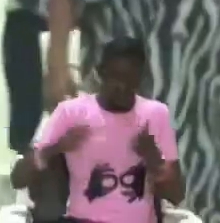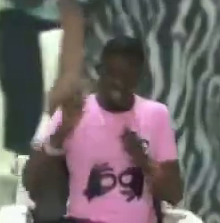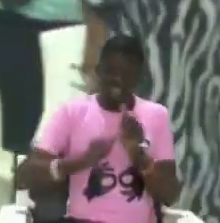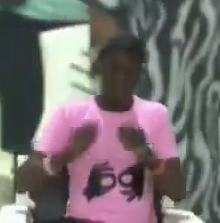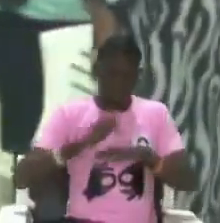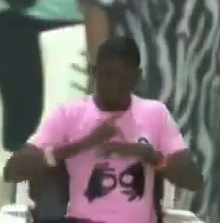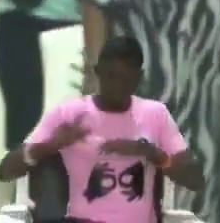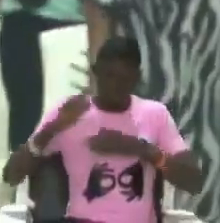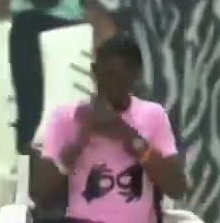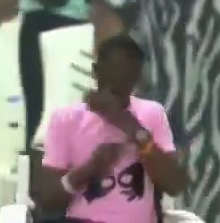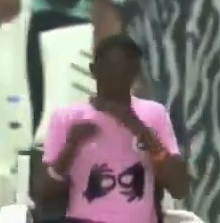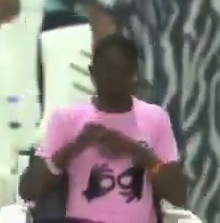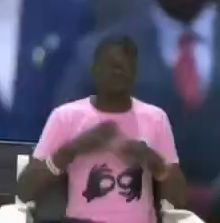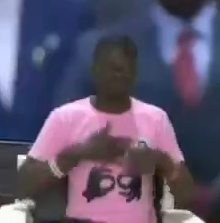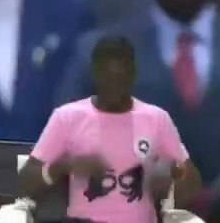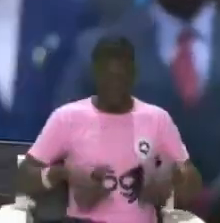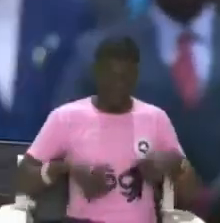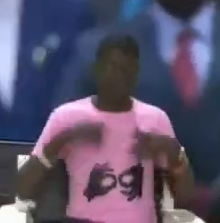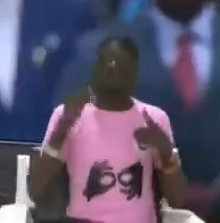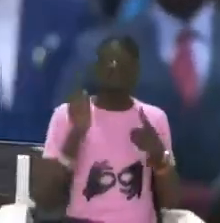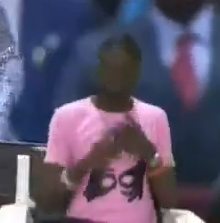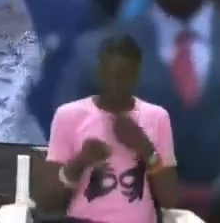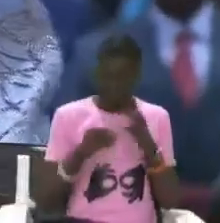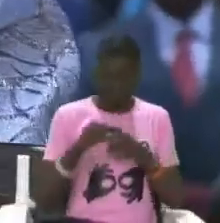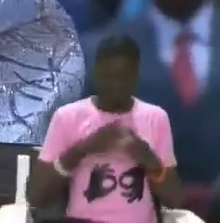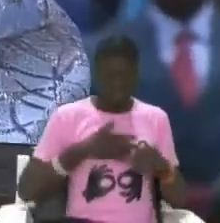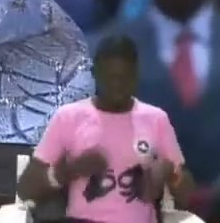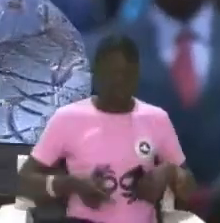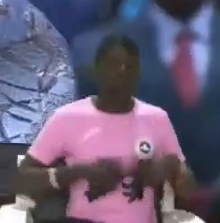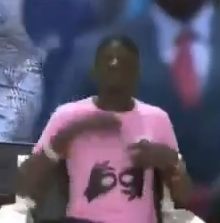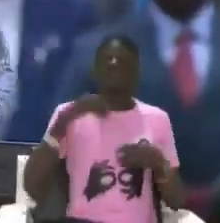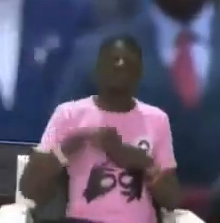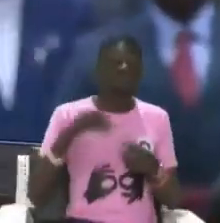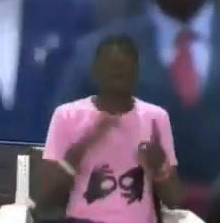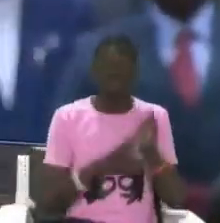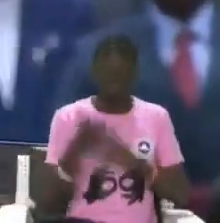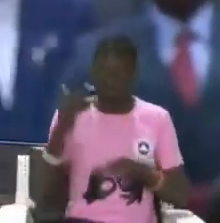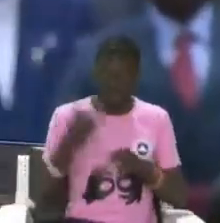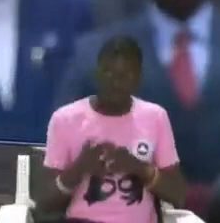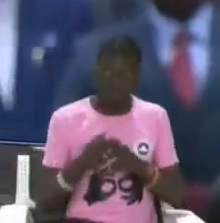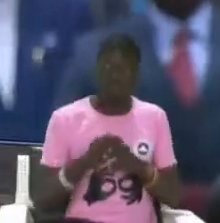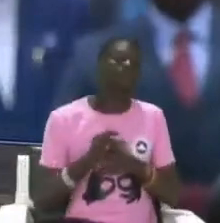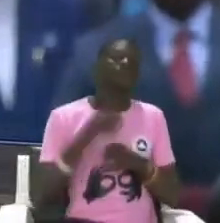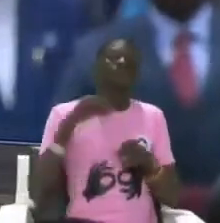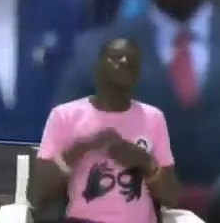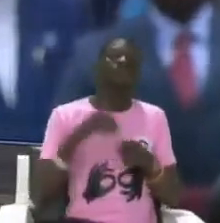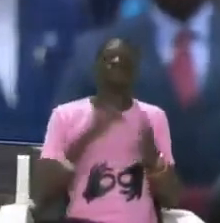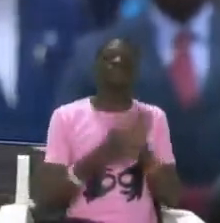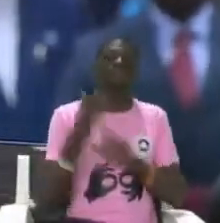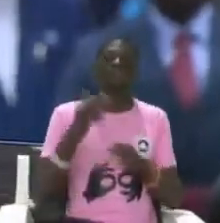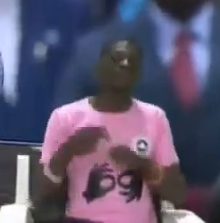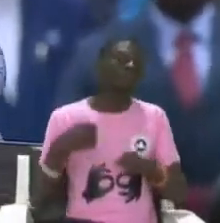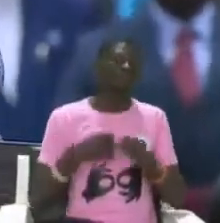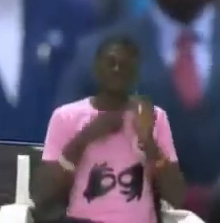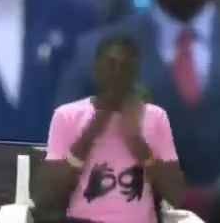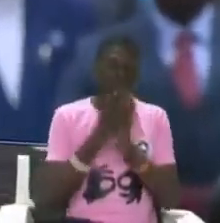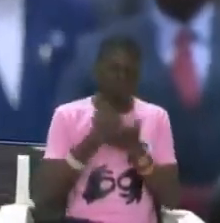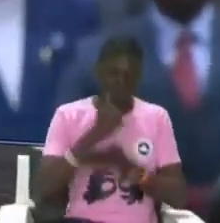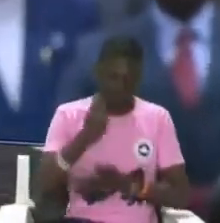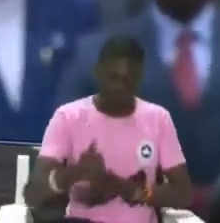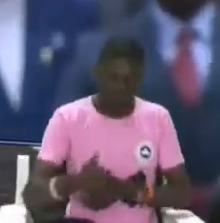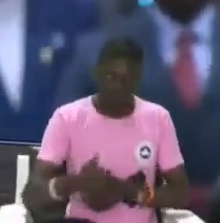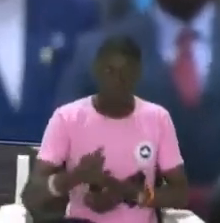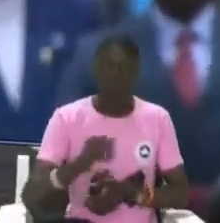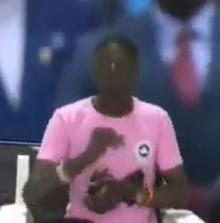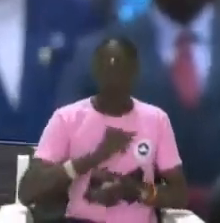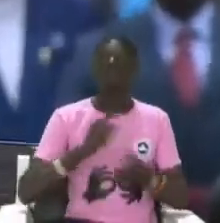testimony of your visitation into my life. In the name of Jesus. In Jesus' name we pray. I want